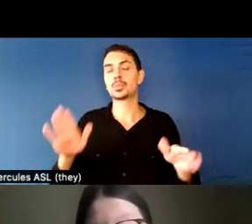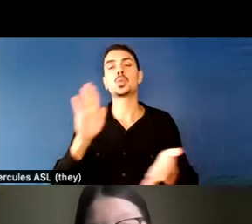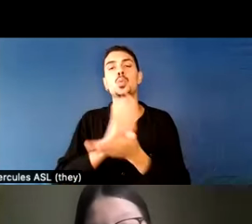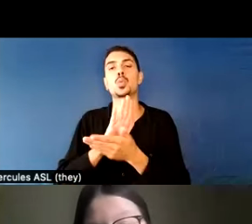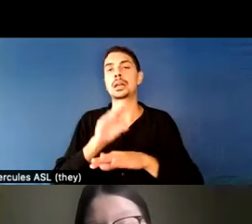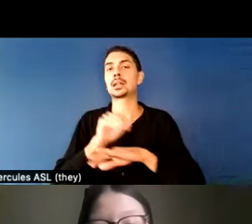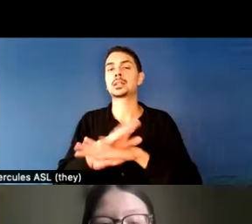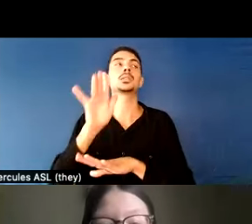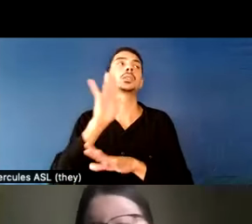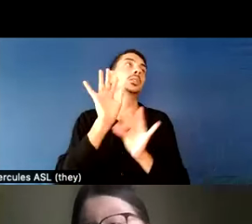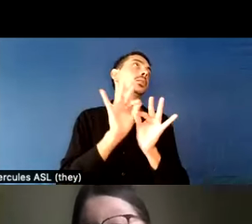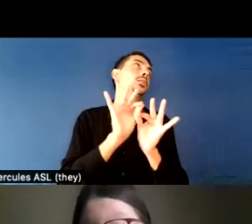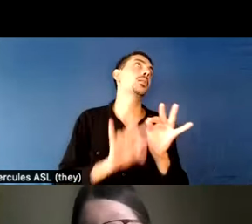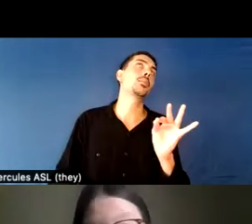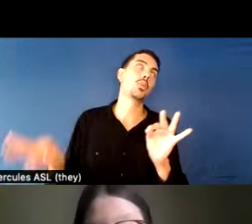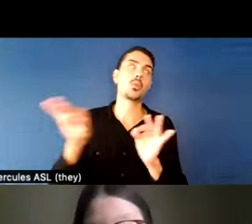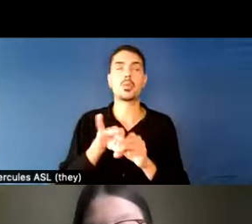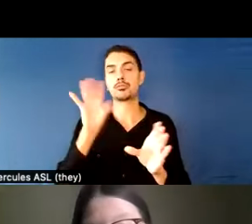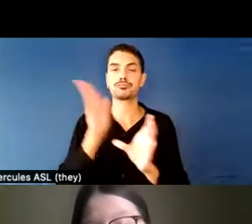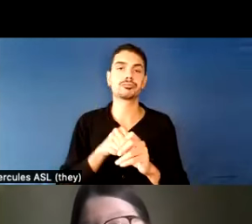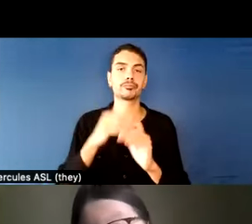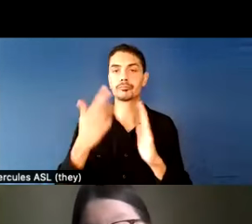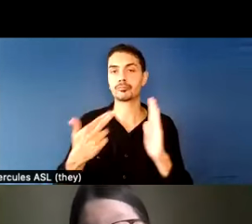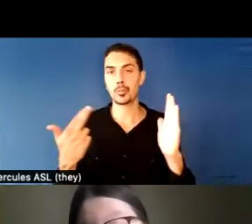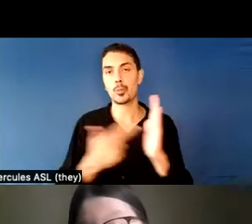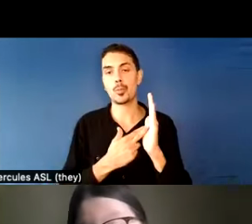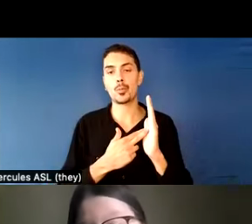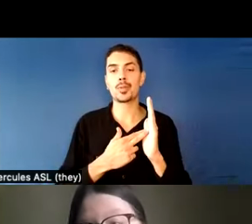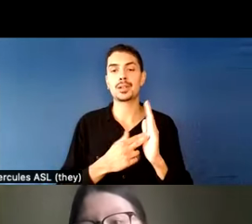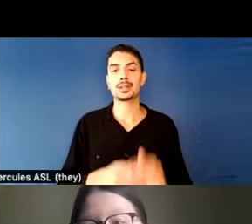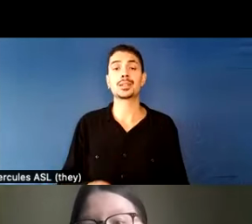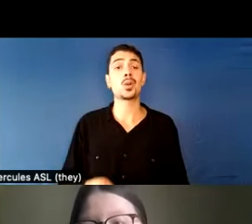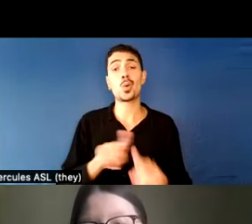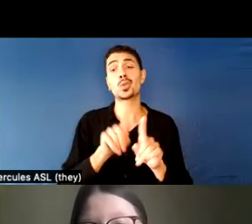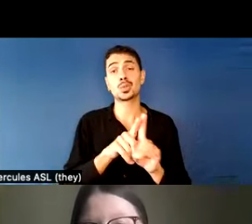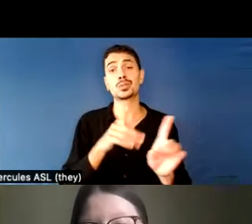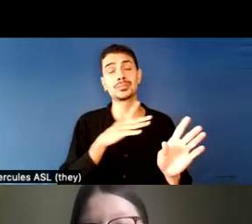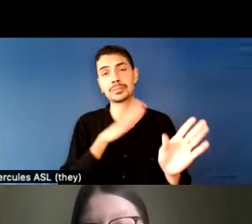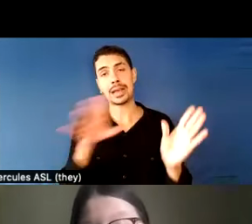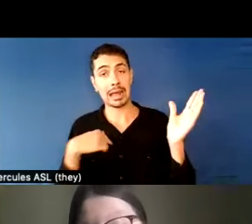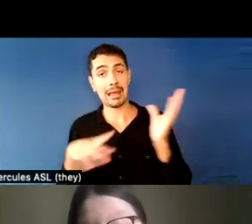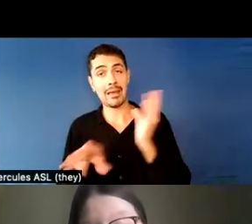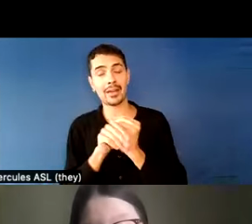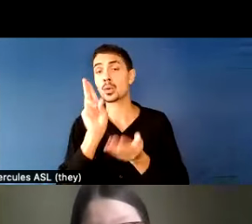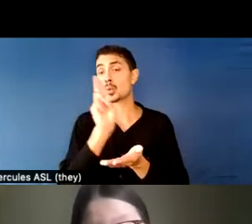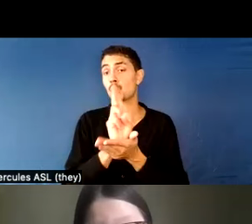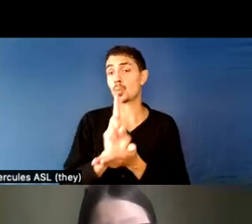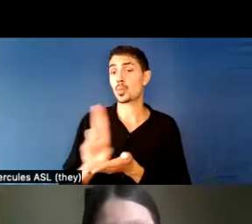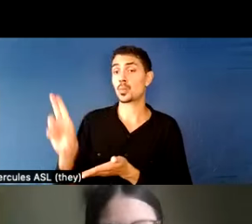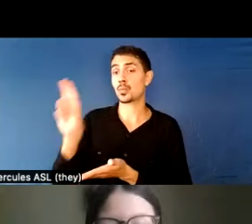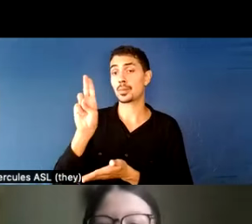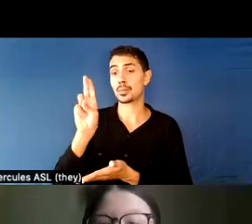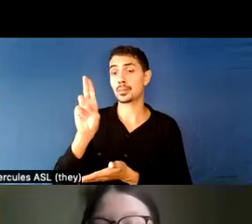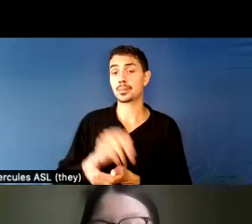integral role, as well as leading off of that, universities. And who from a university could or should be